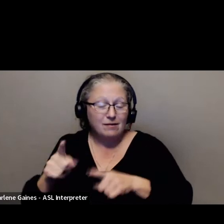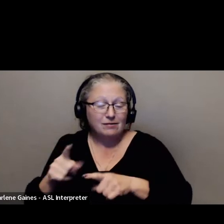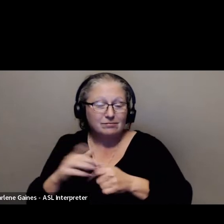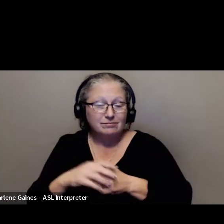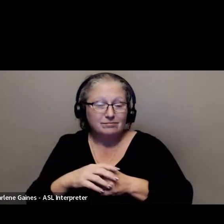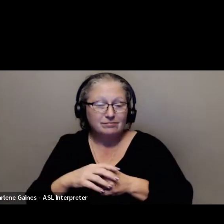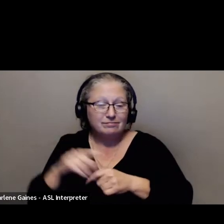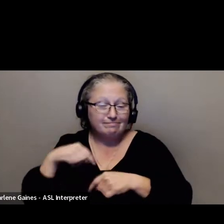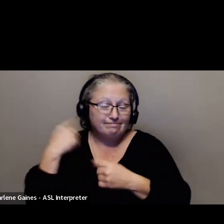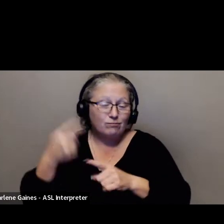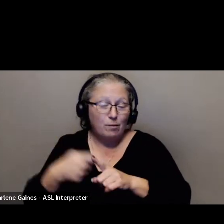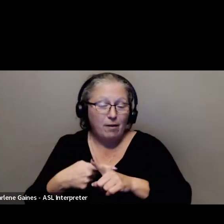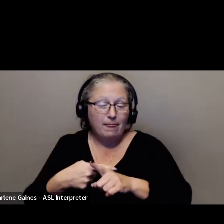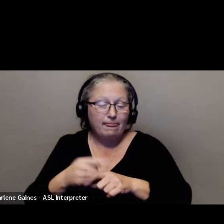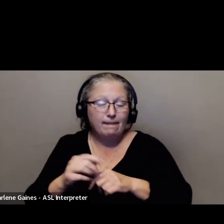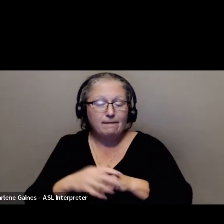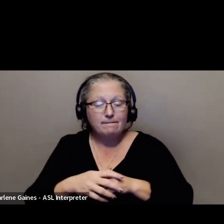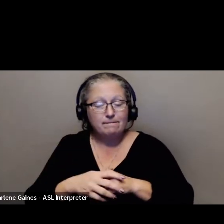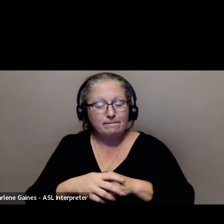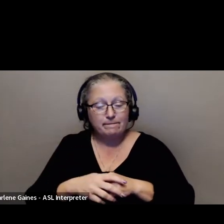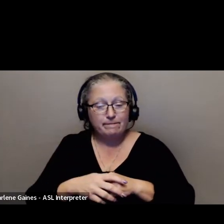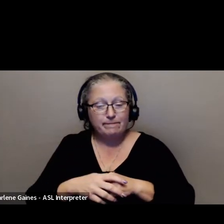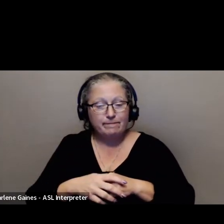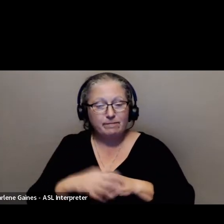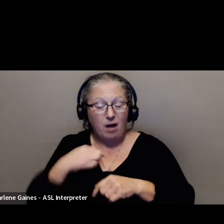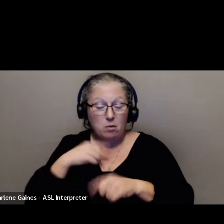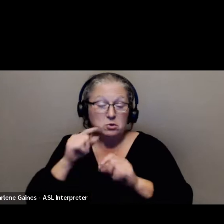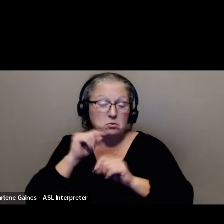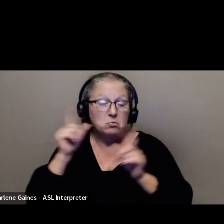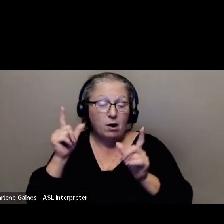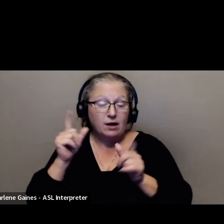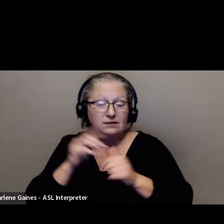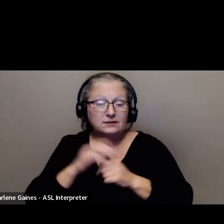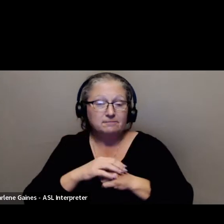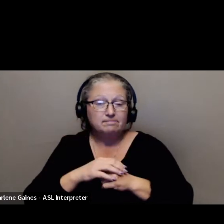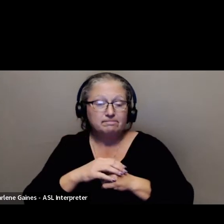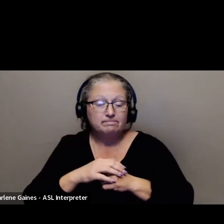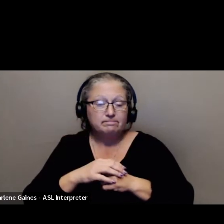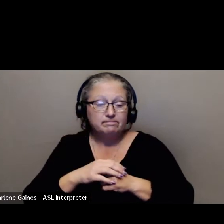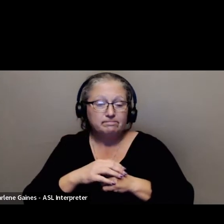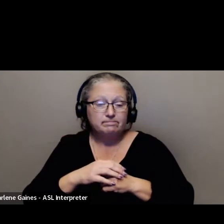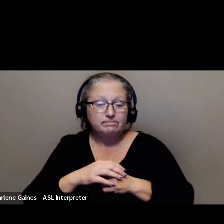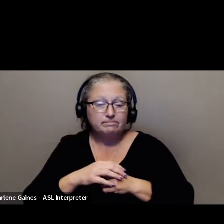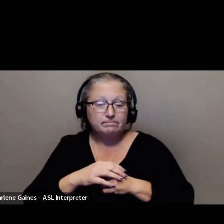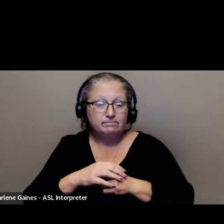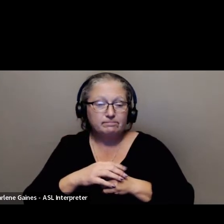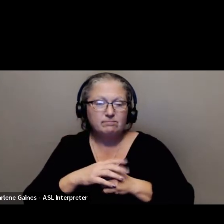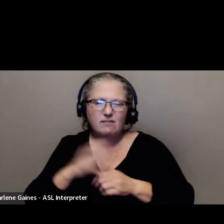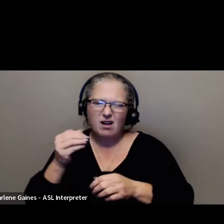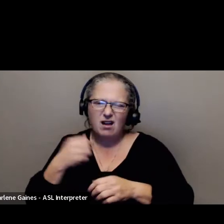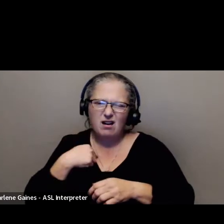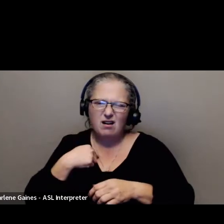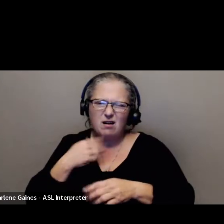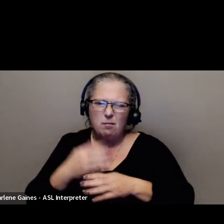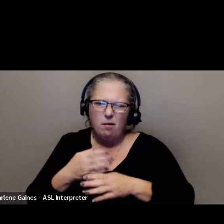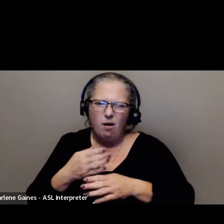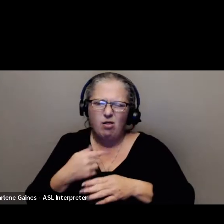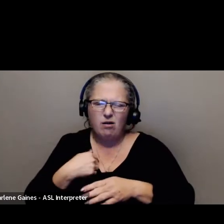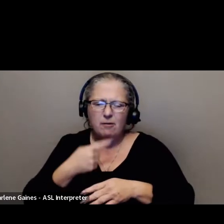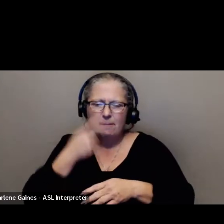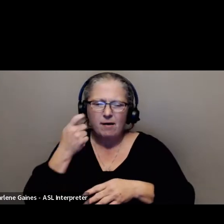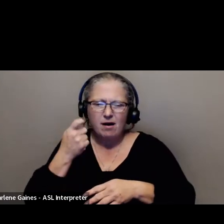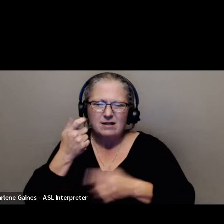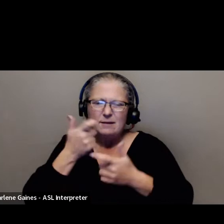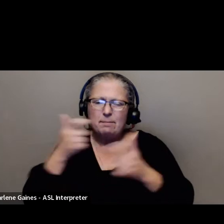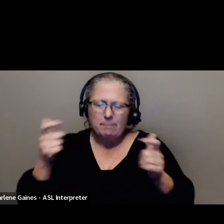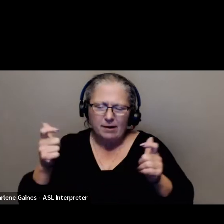in the last month. Really surprised. and disturbed by that, because this is a